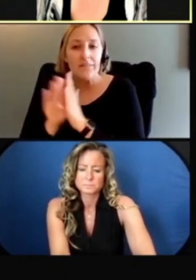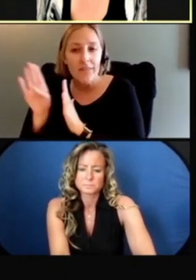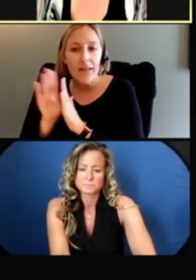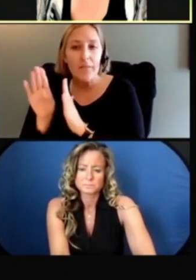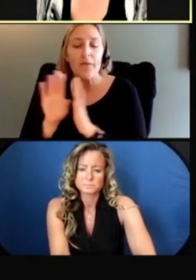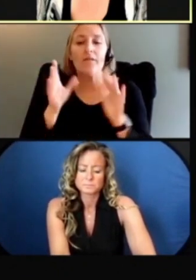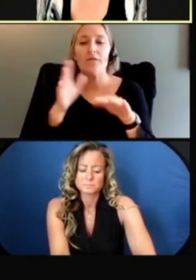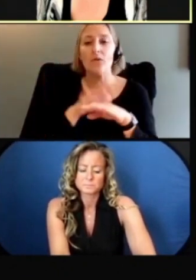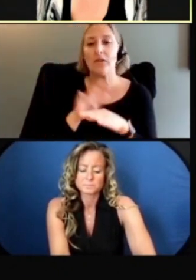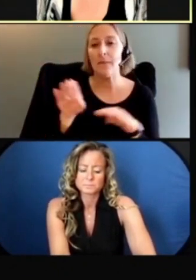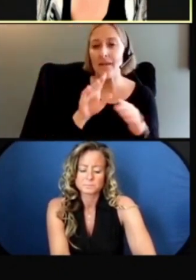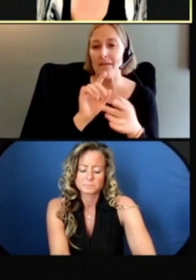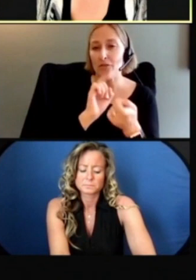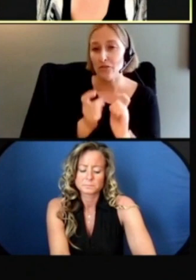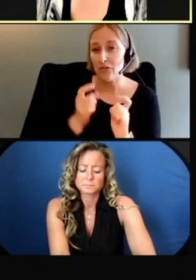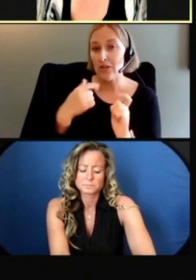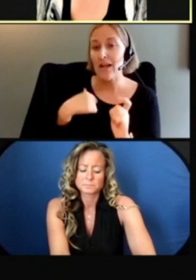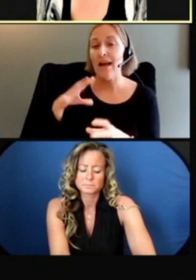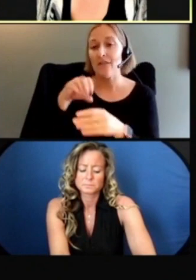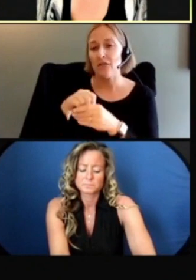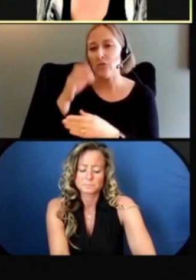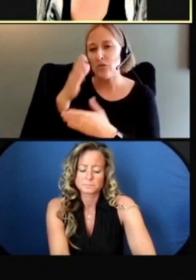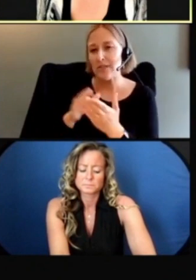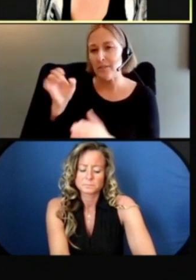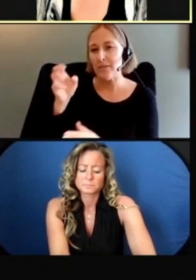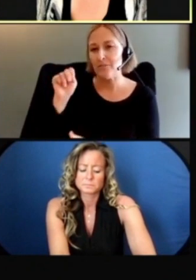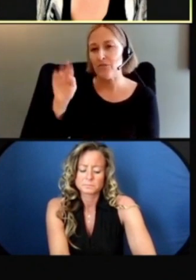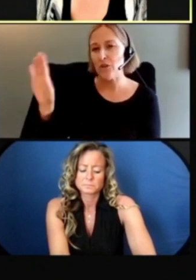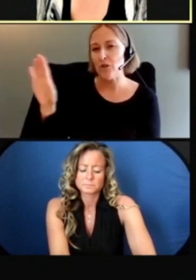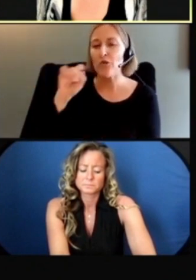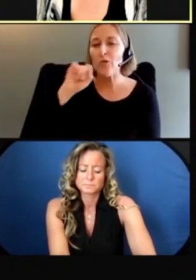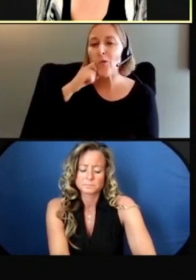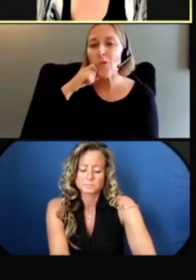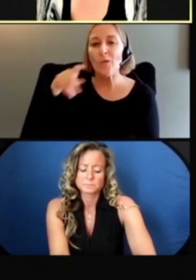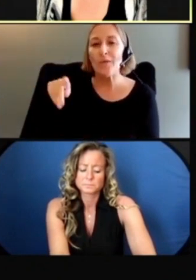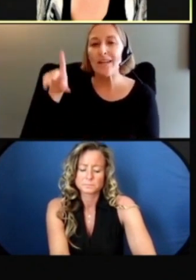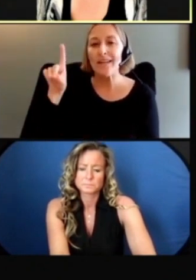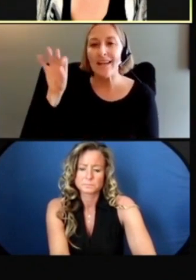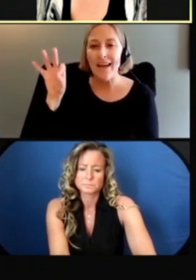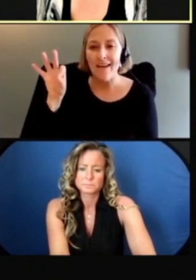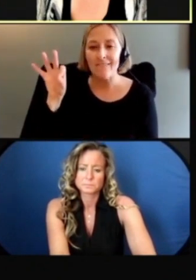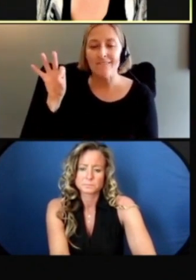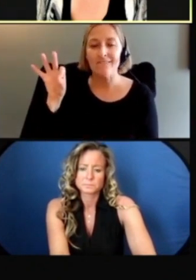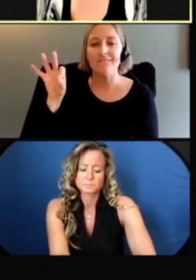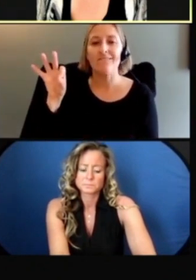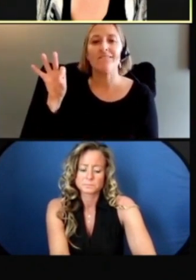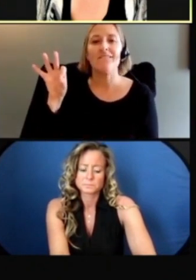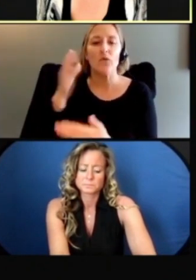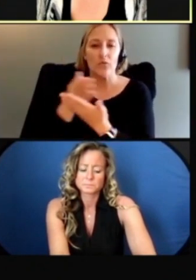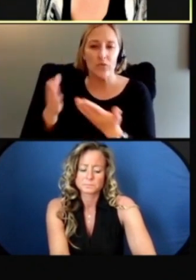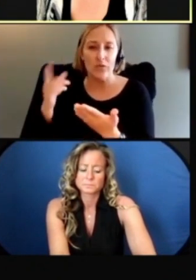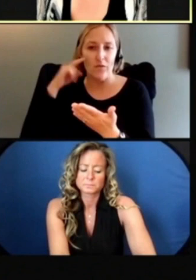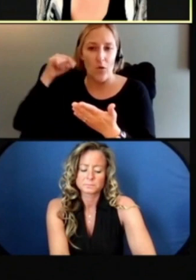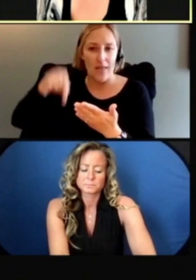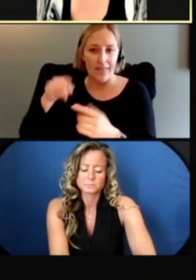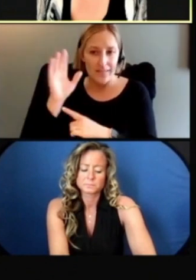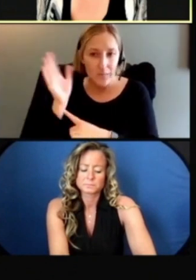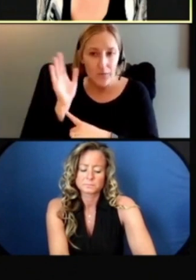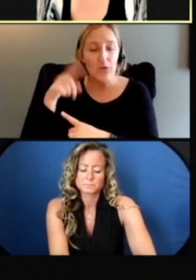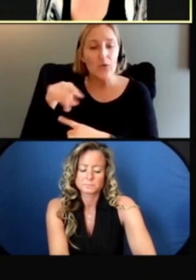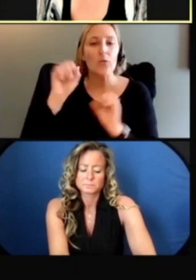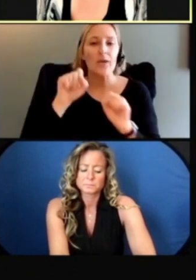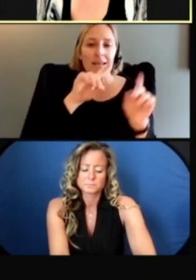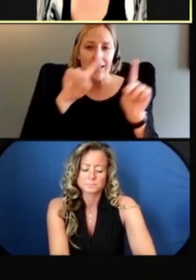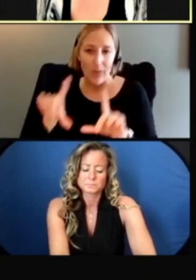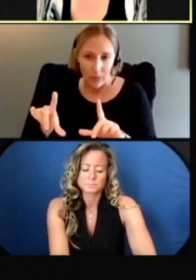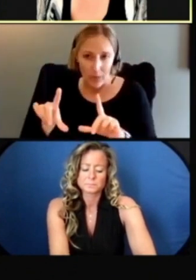I've included some of Jen's really cool PDF resources as part of this presentation, so you could